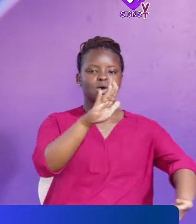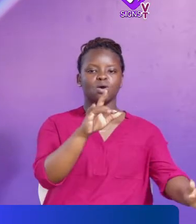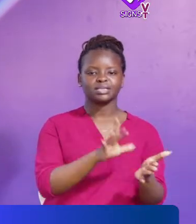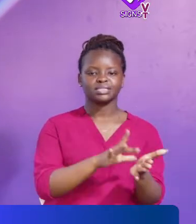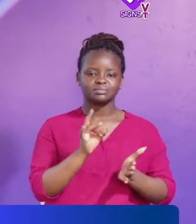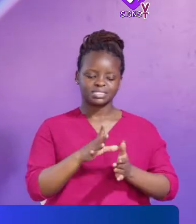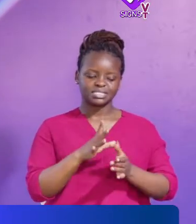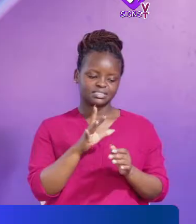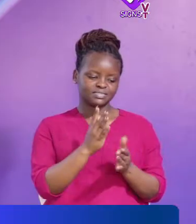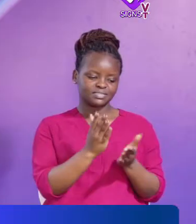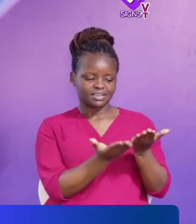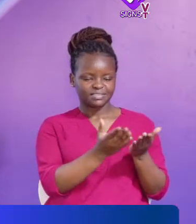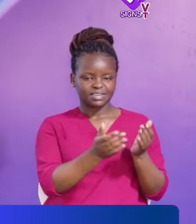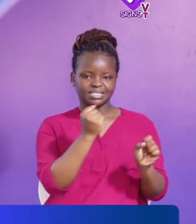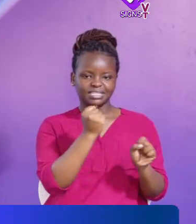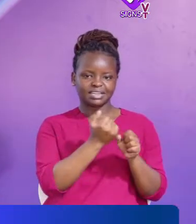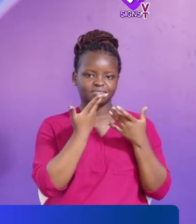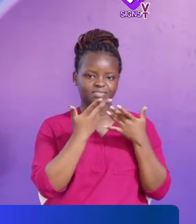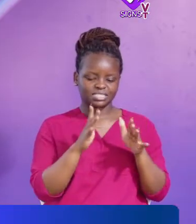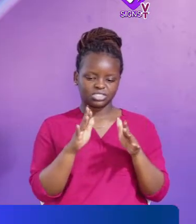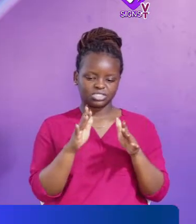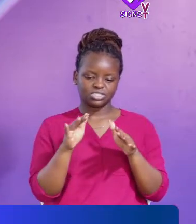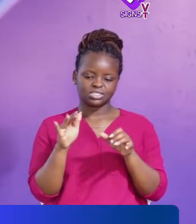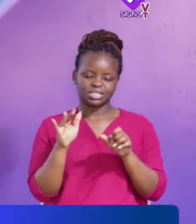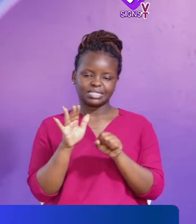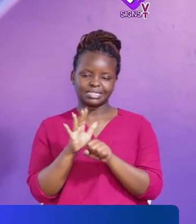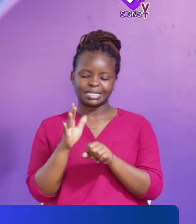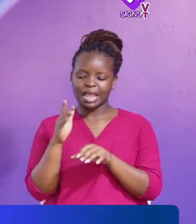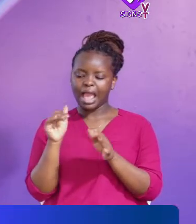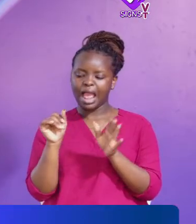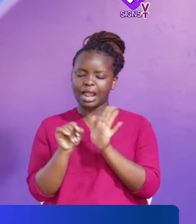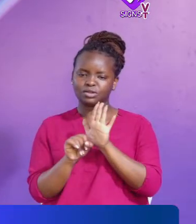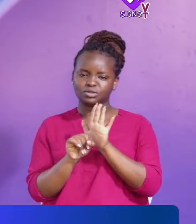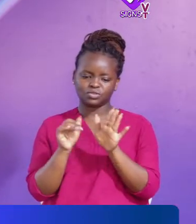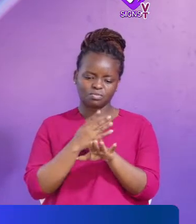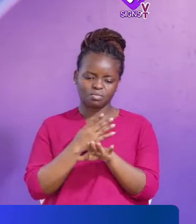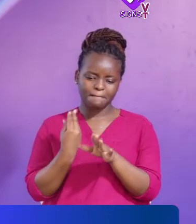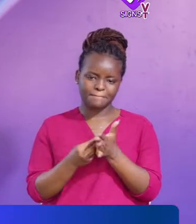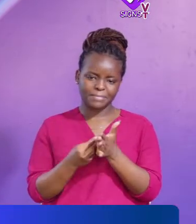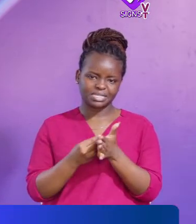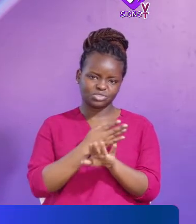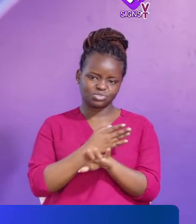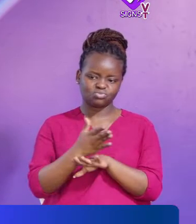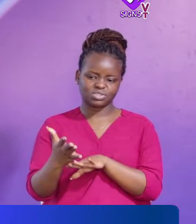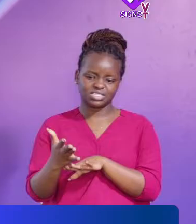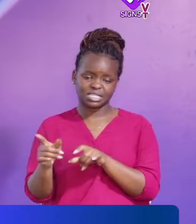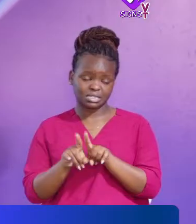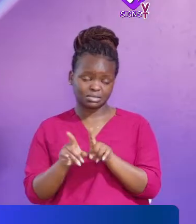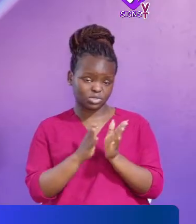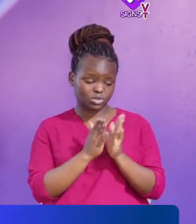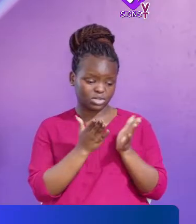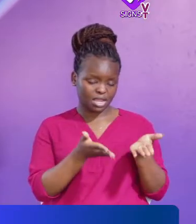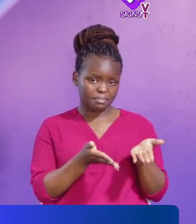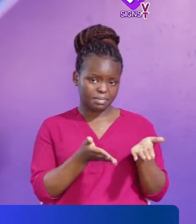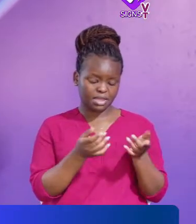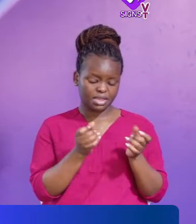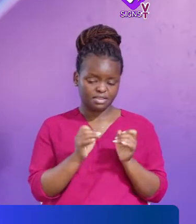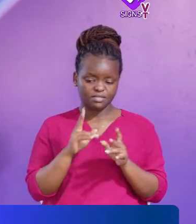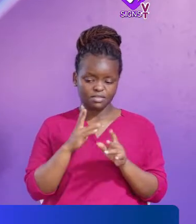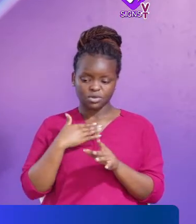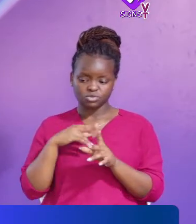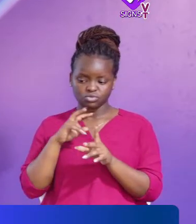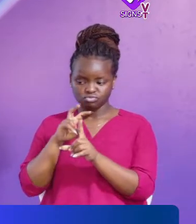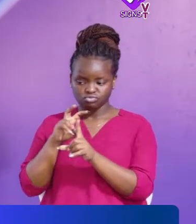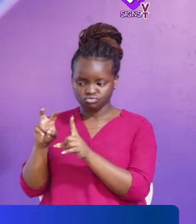done, up until the point that a lot of money is wasted. Is that the same story here? Yeah, if you want to look at this thing,